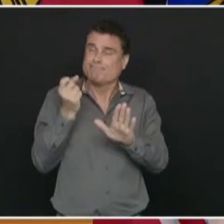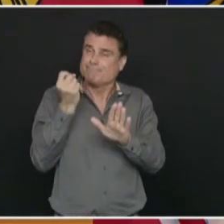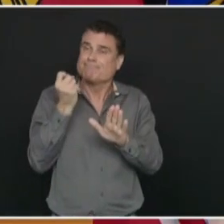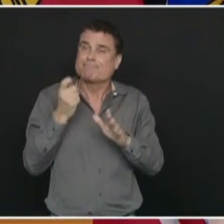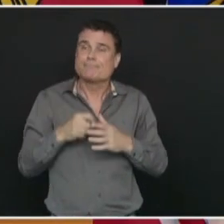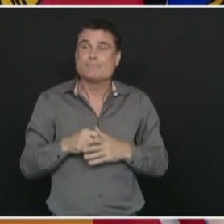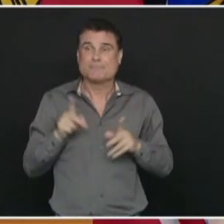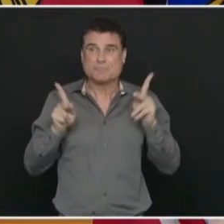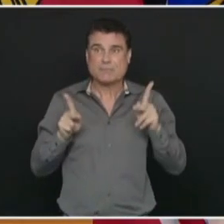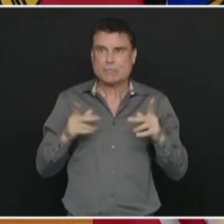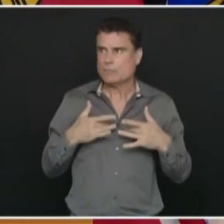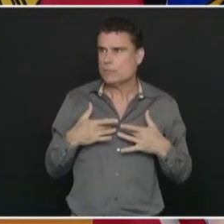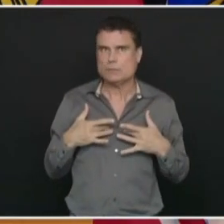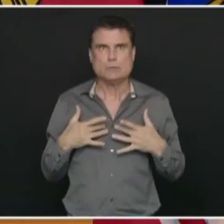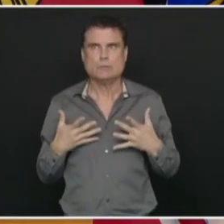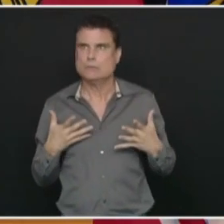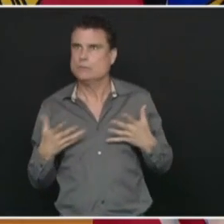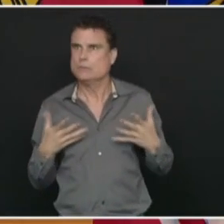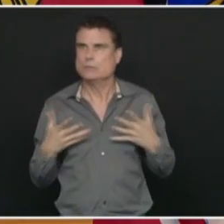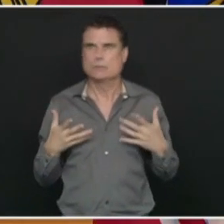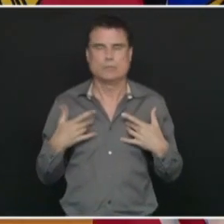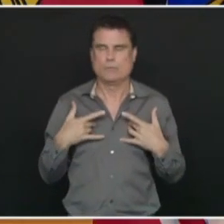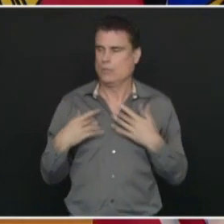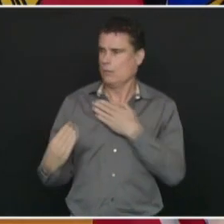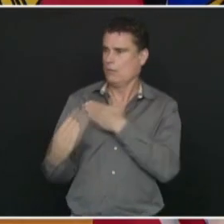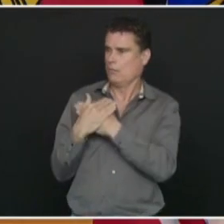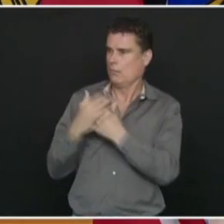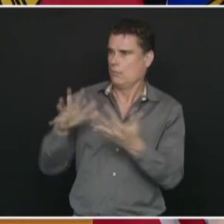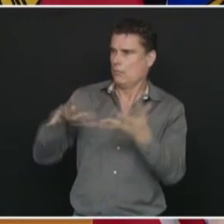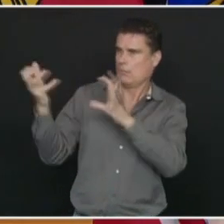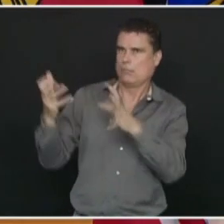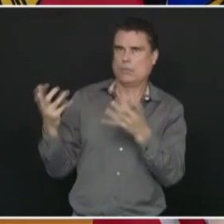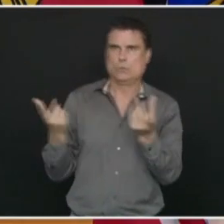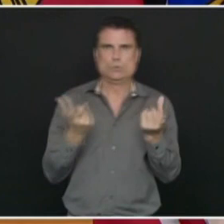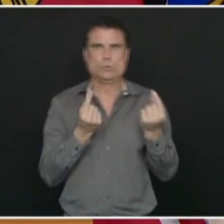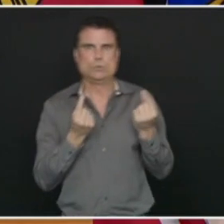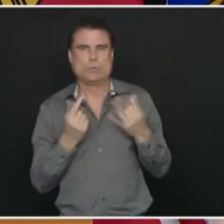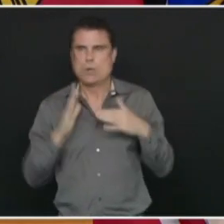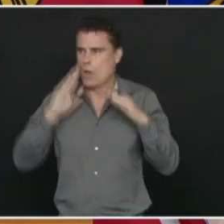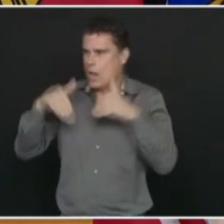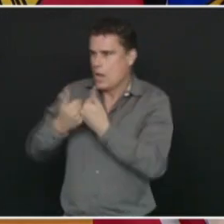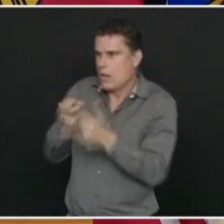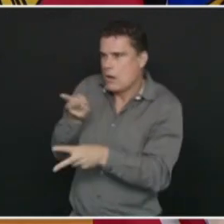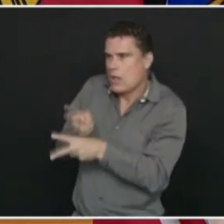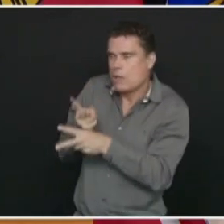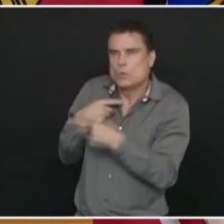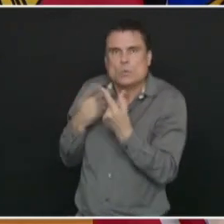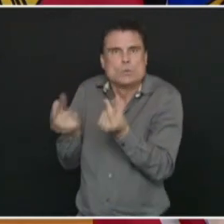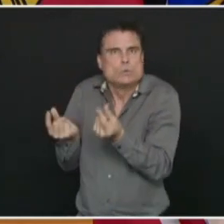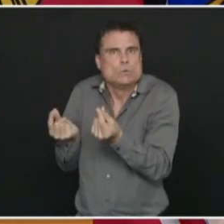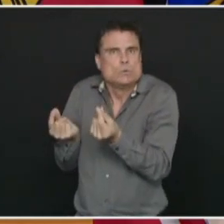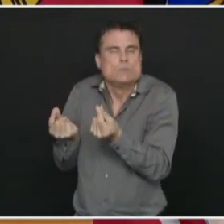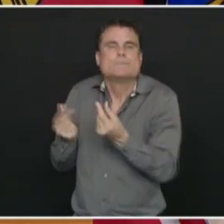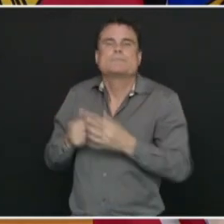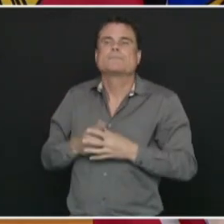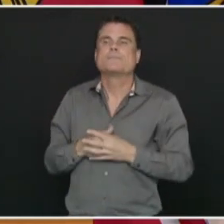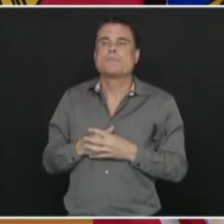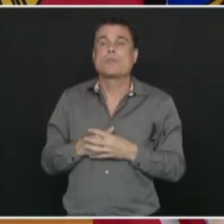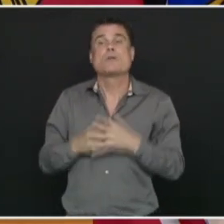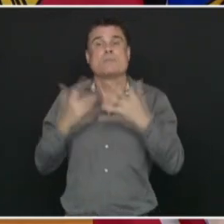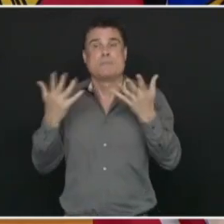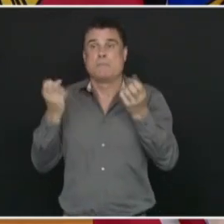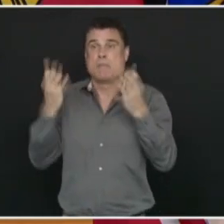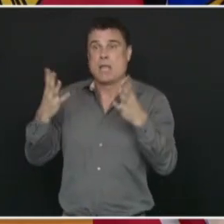community, for example, such as in the grocery store sort of thing? And one other thing I was wondering is the percentage